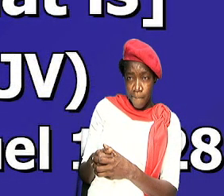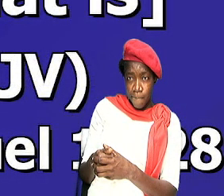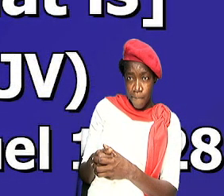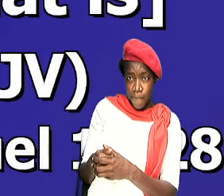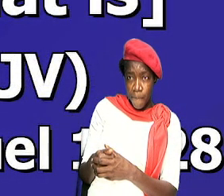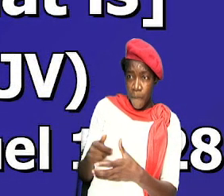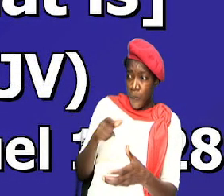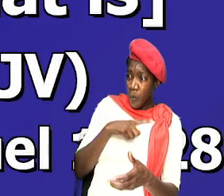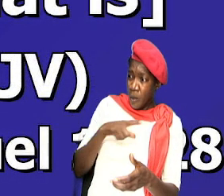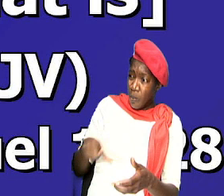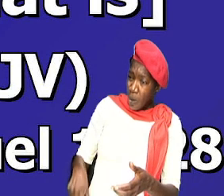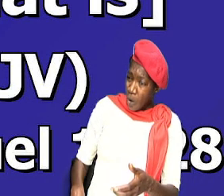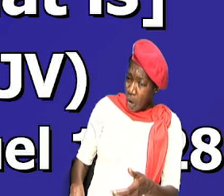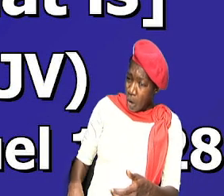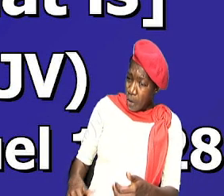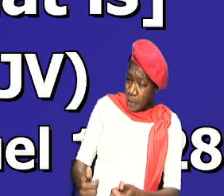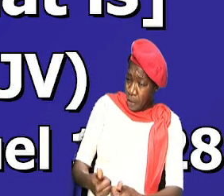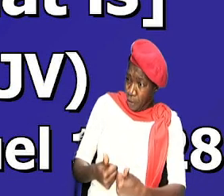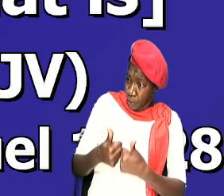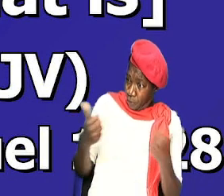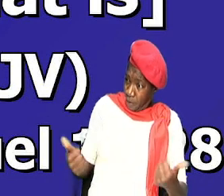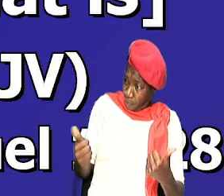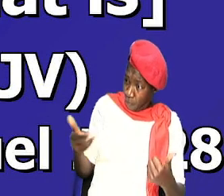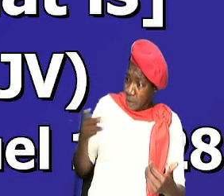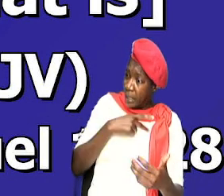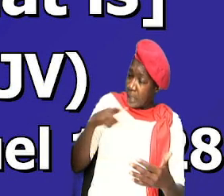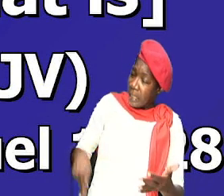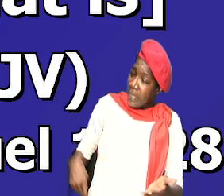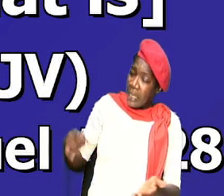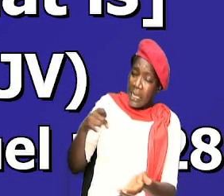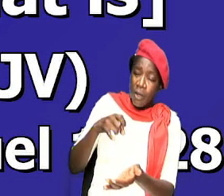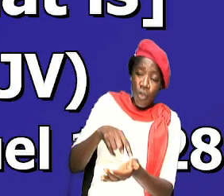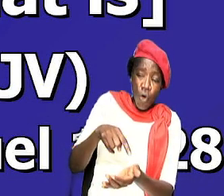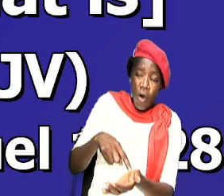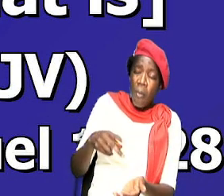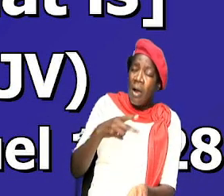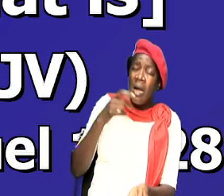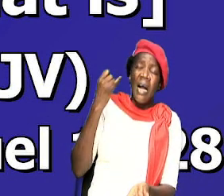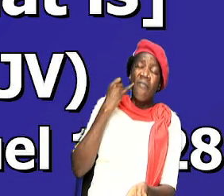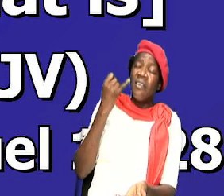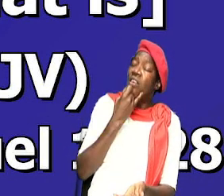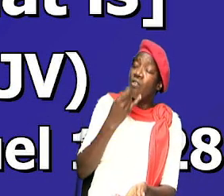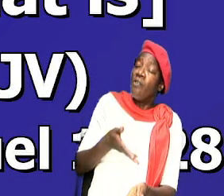the Lord had rent the kingdom of Israel from thee this day, and had